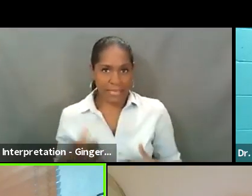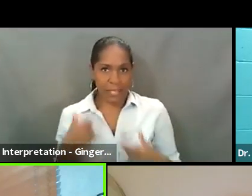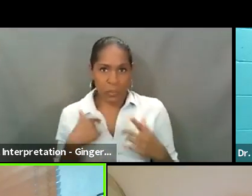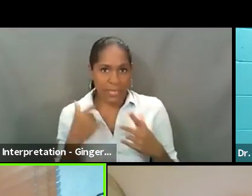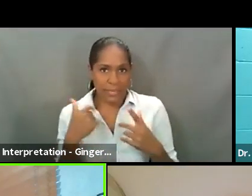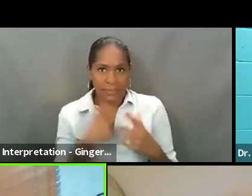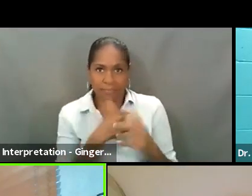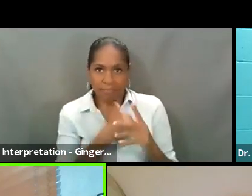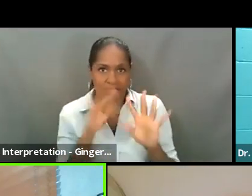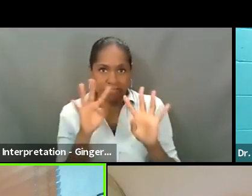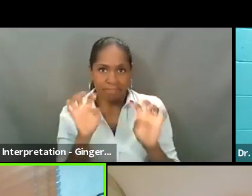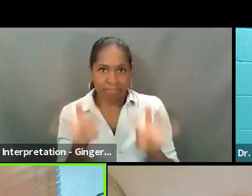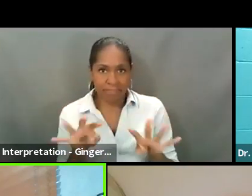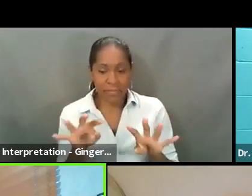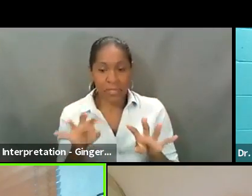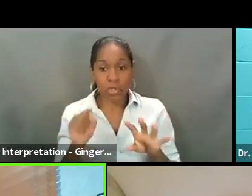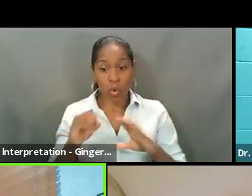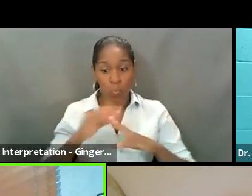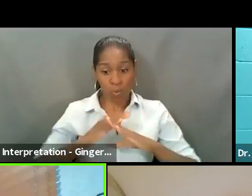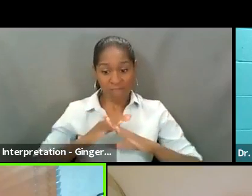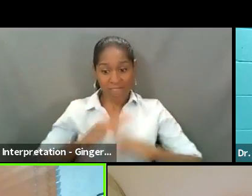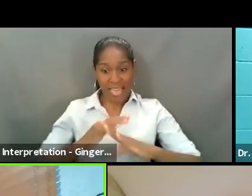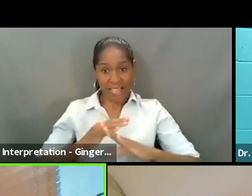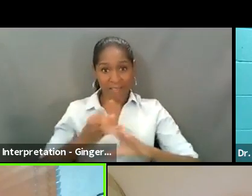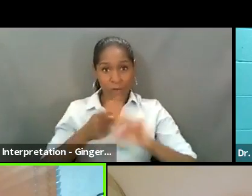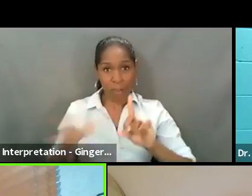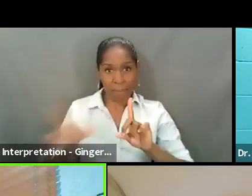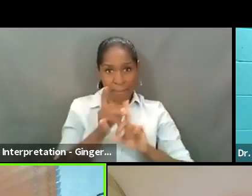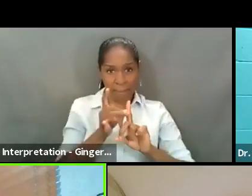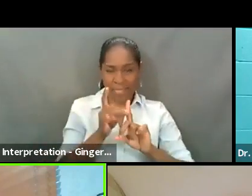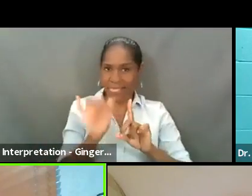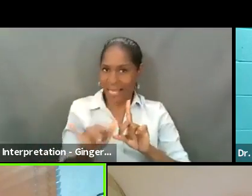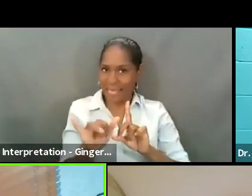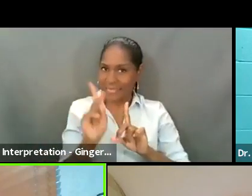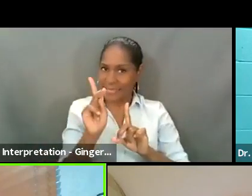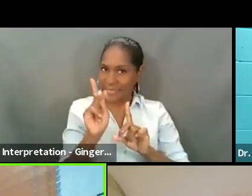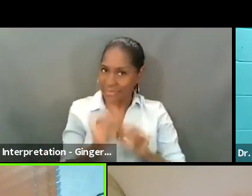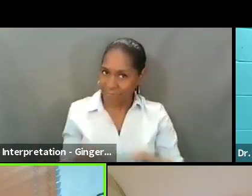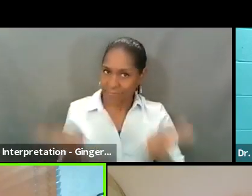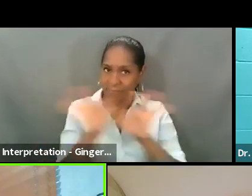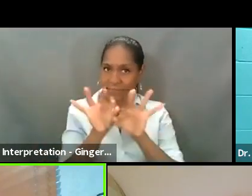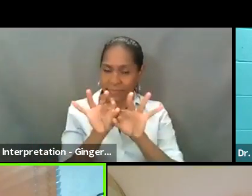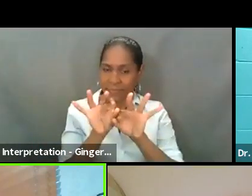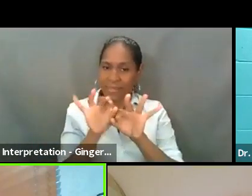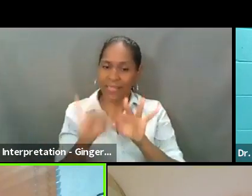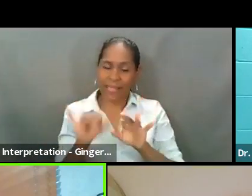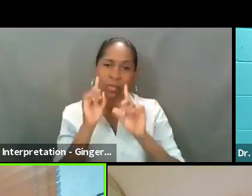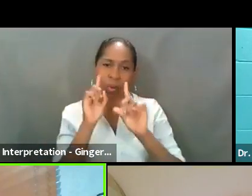prevention is the key. That's our goal in public health, and